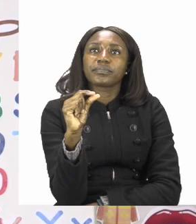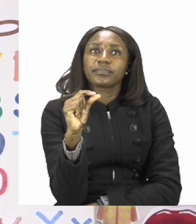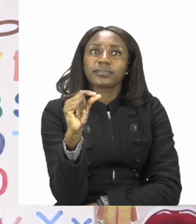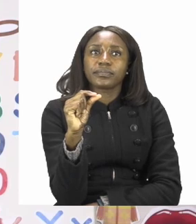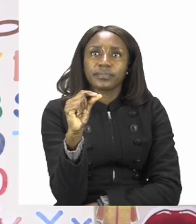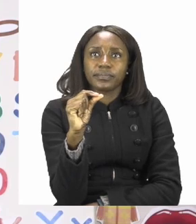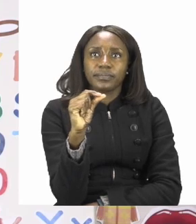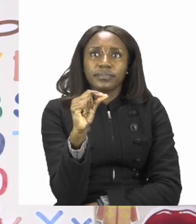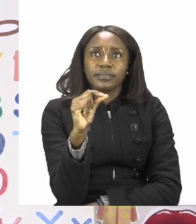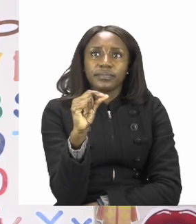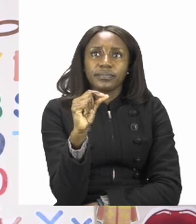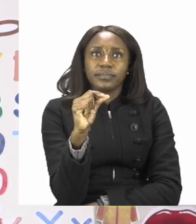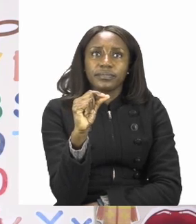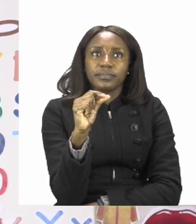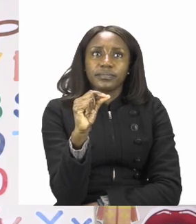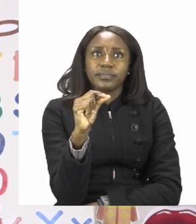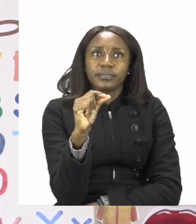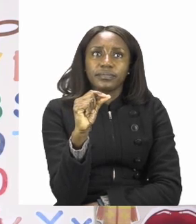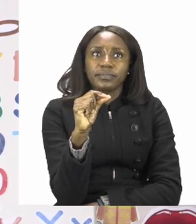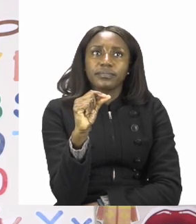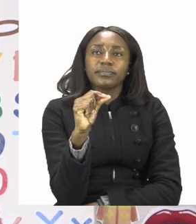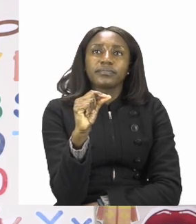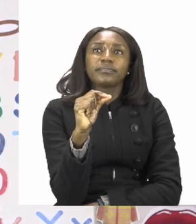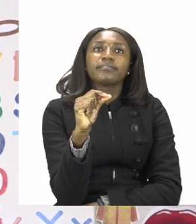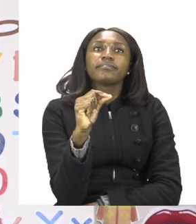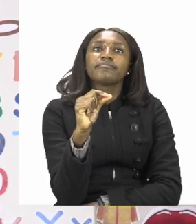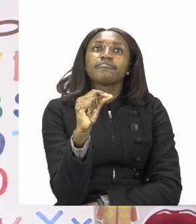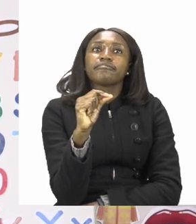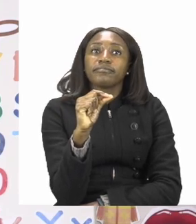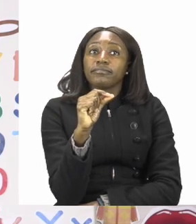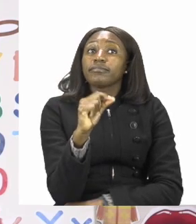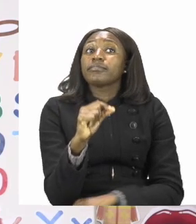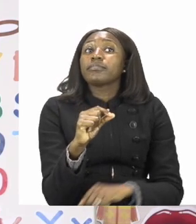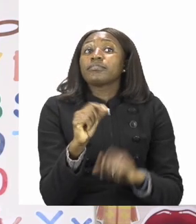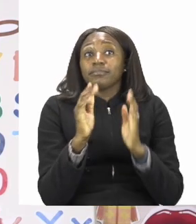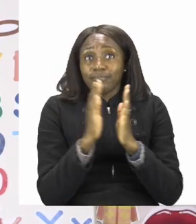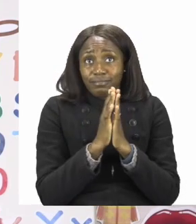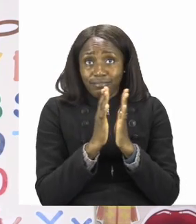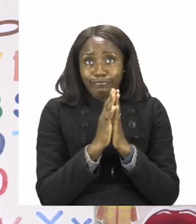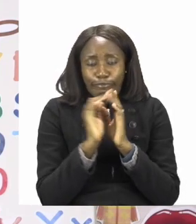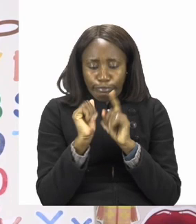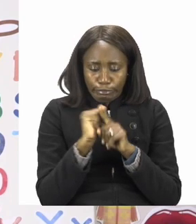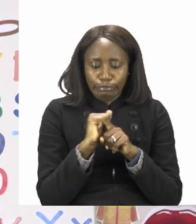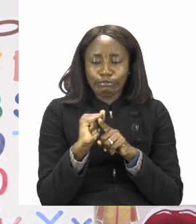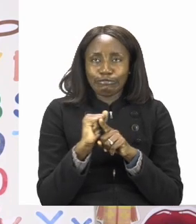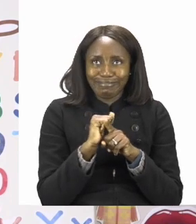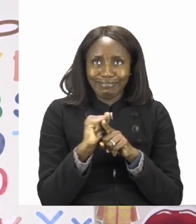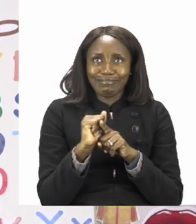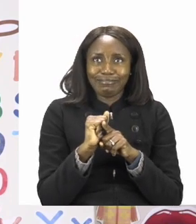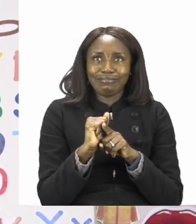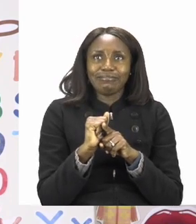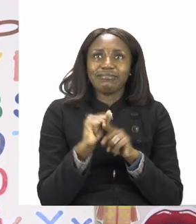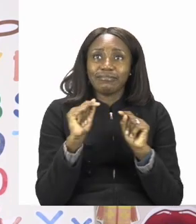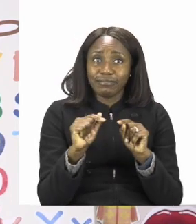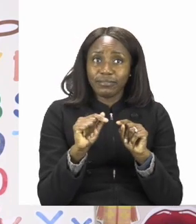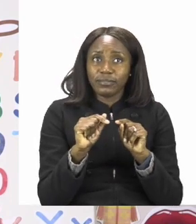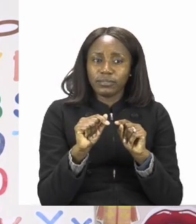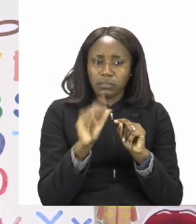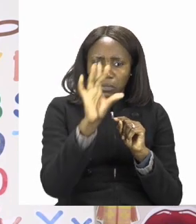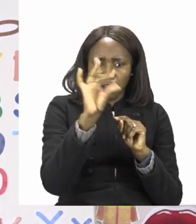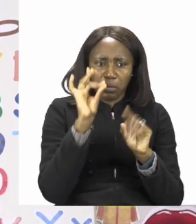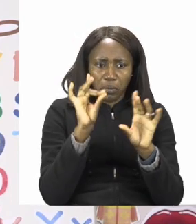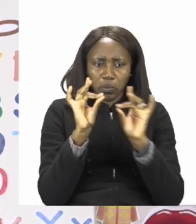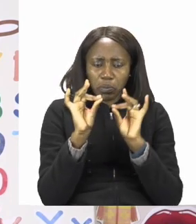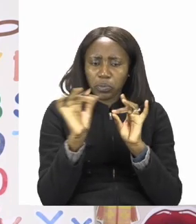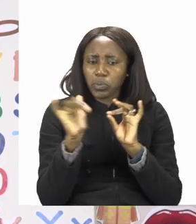and our small letter D. So go ahead and use them for your